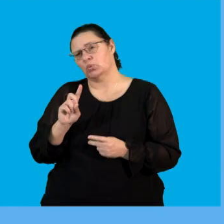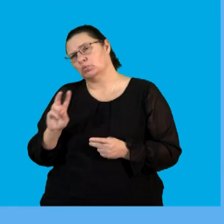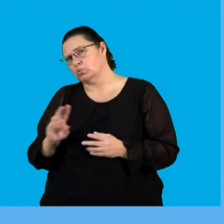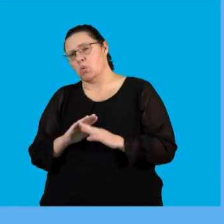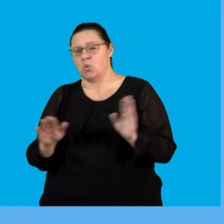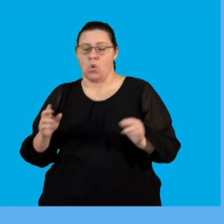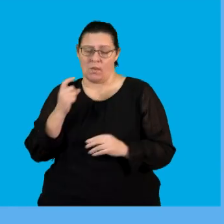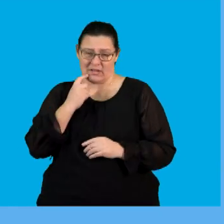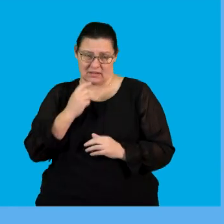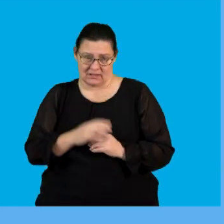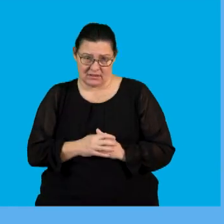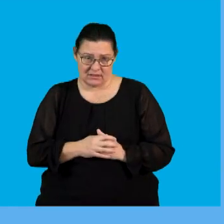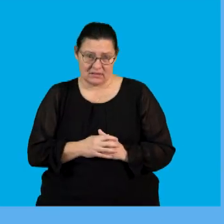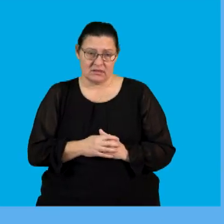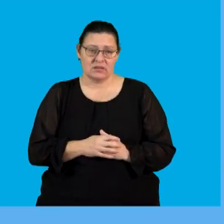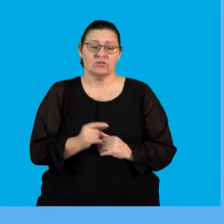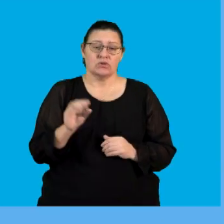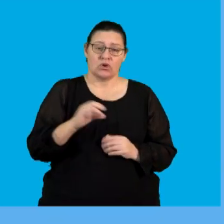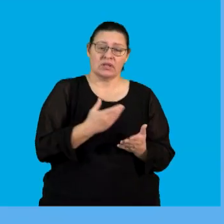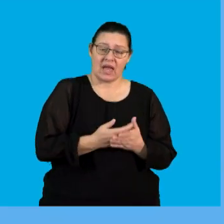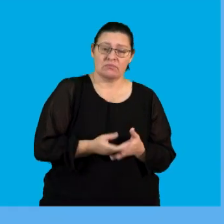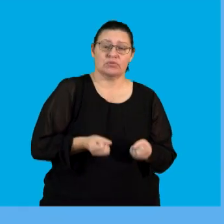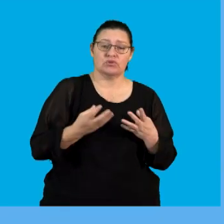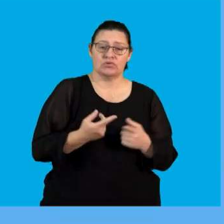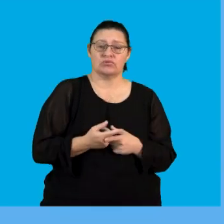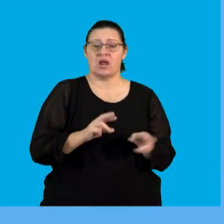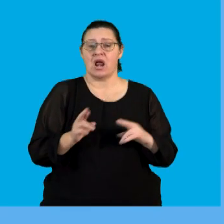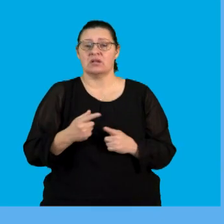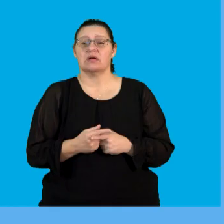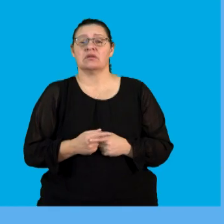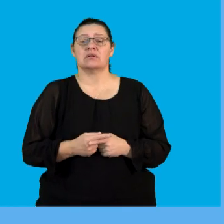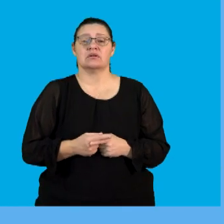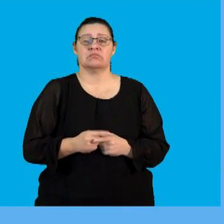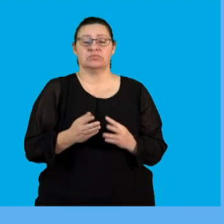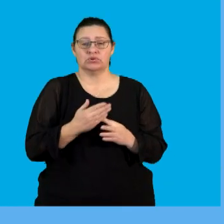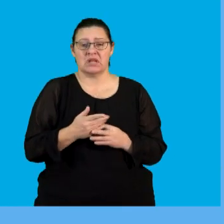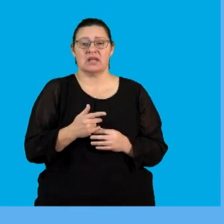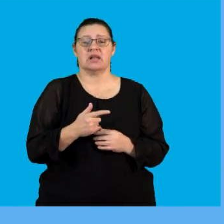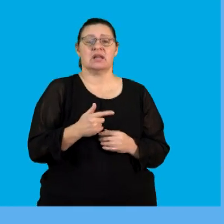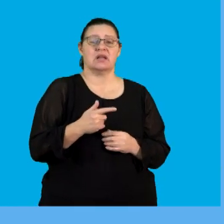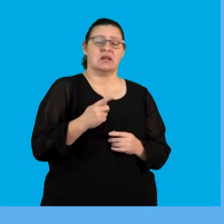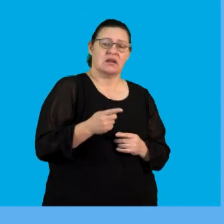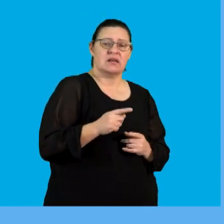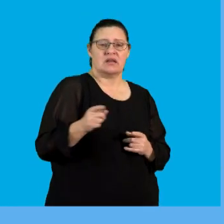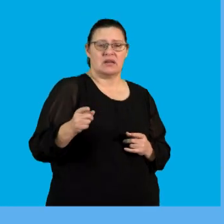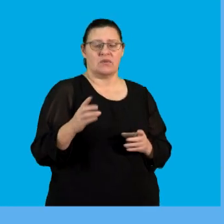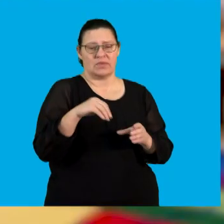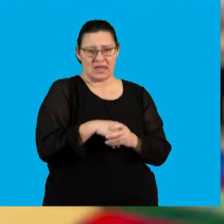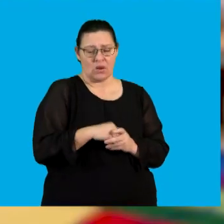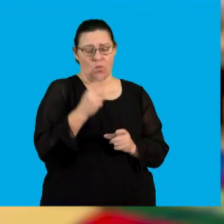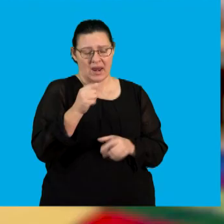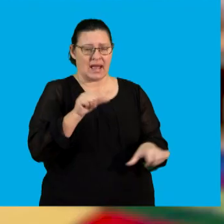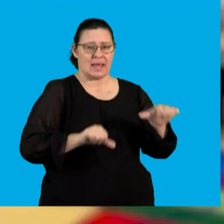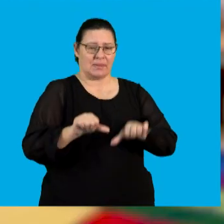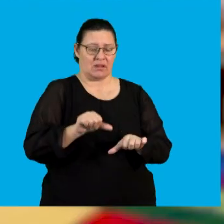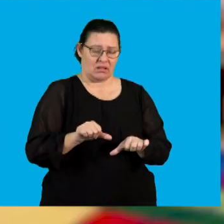the chemical formula for salt will contain a metal and sometimes one or even more metal and non-metal elements